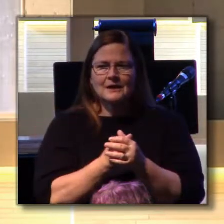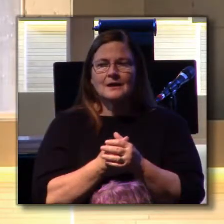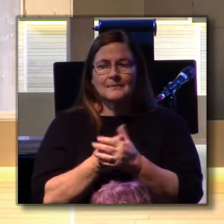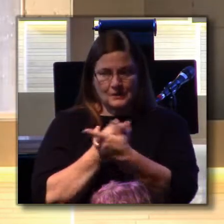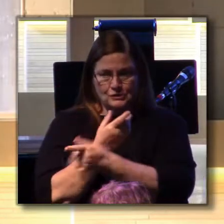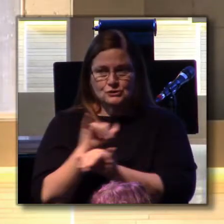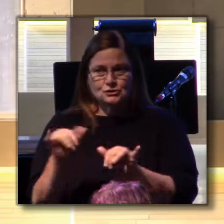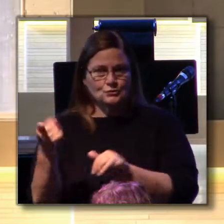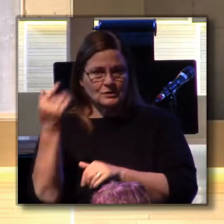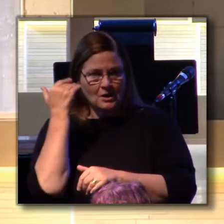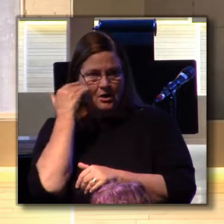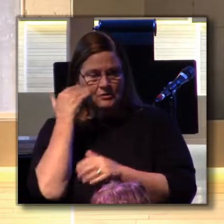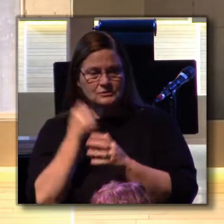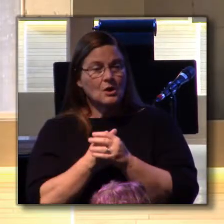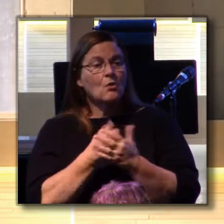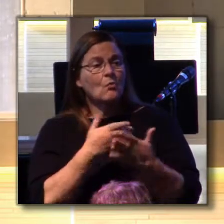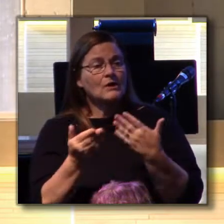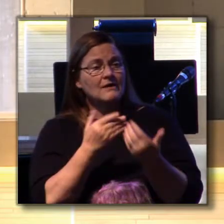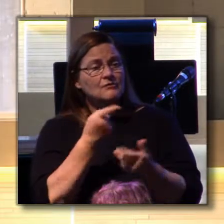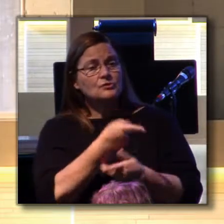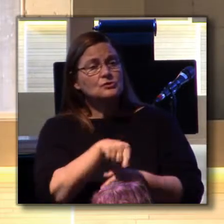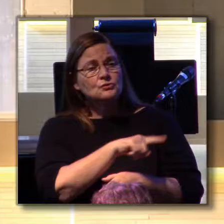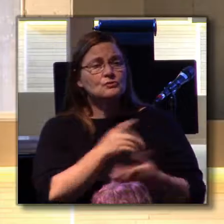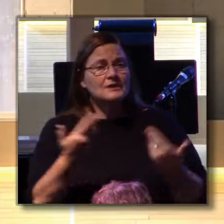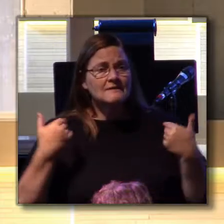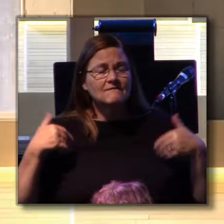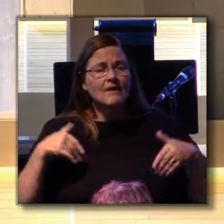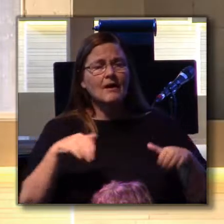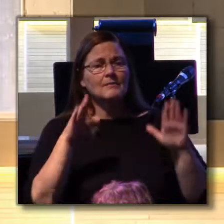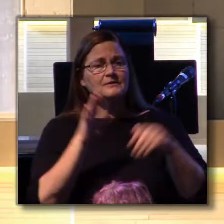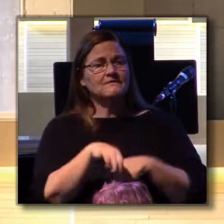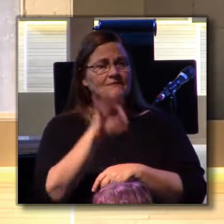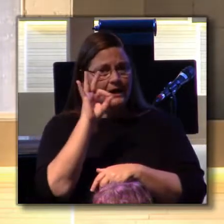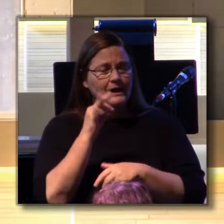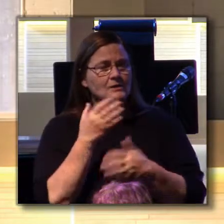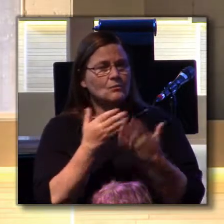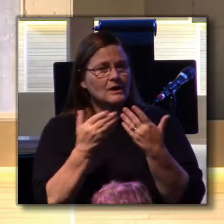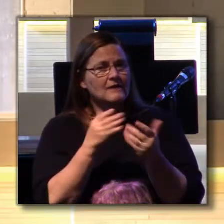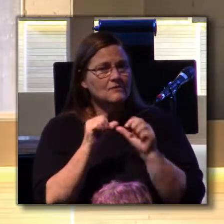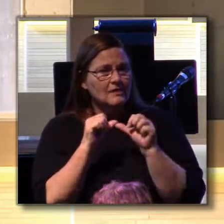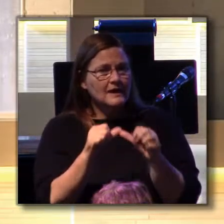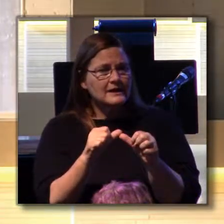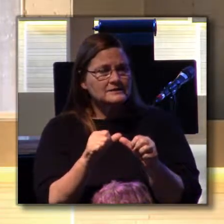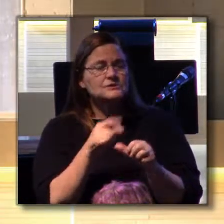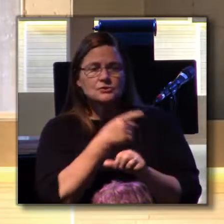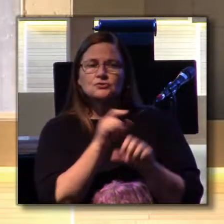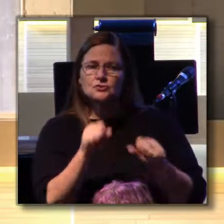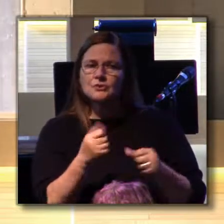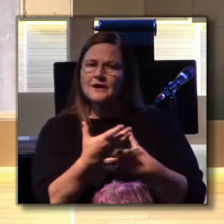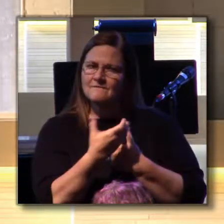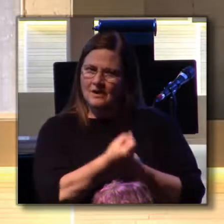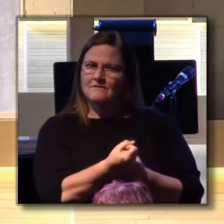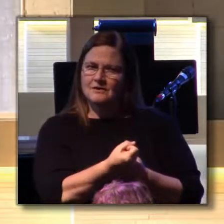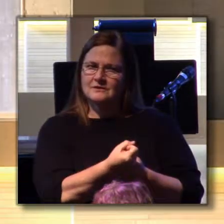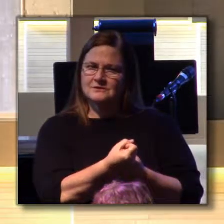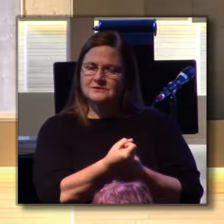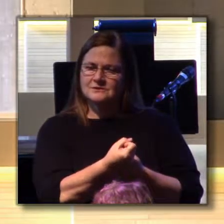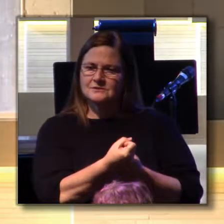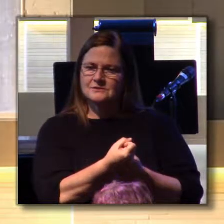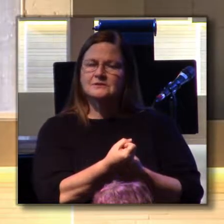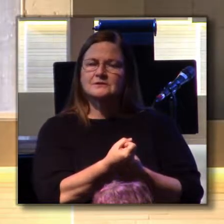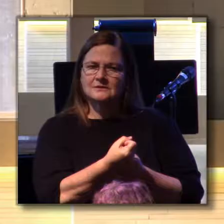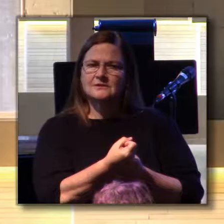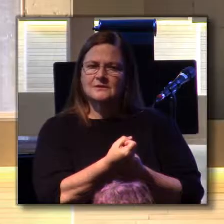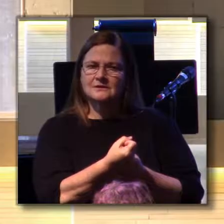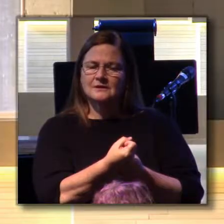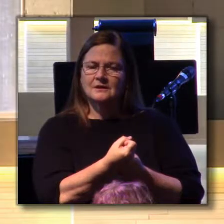you give up in order to find that which lasts, you can have confidence. You can have confidence.